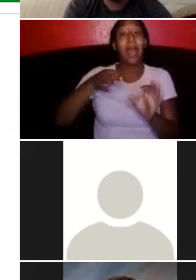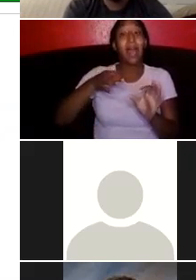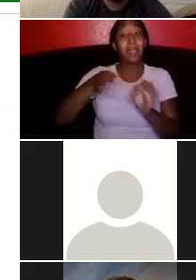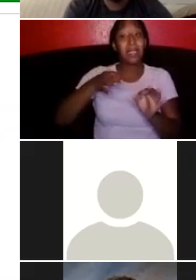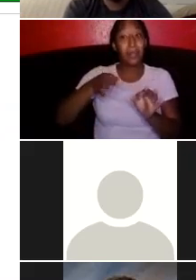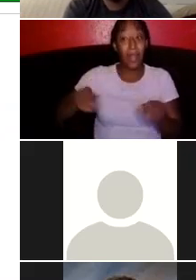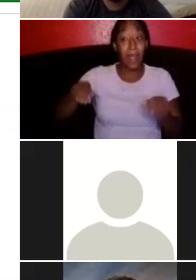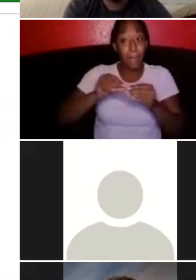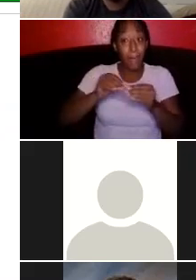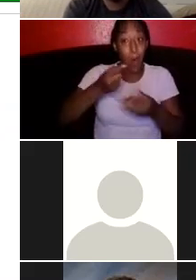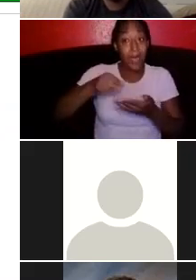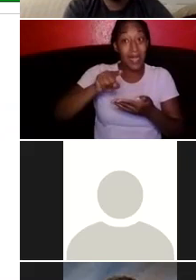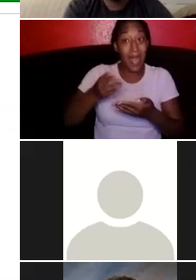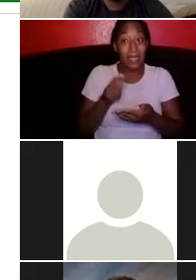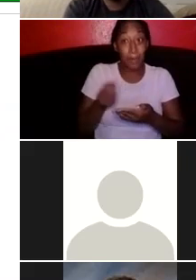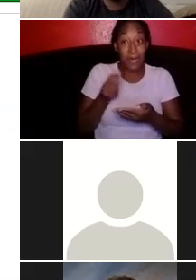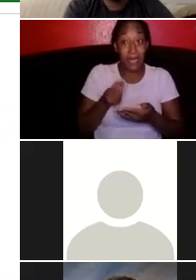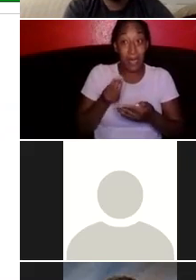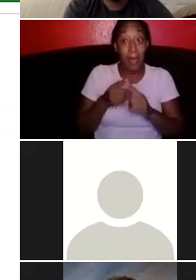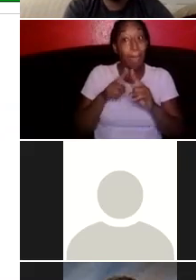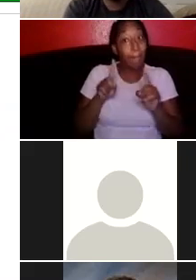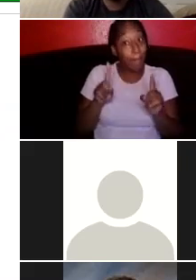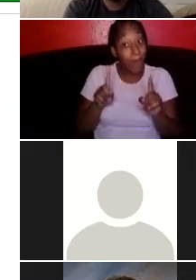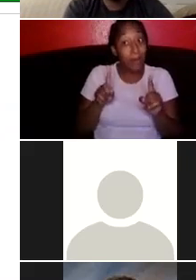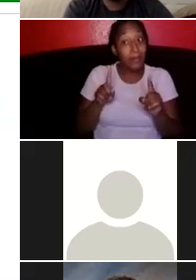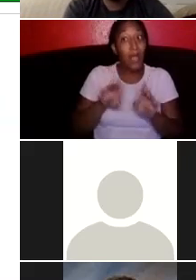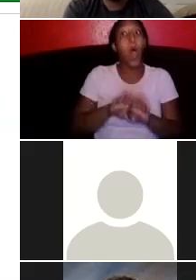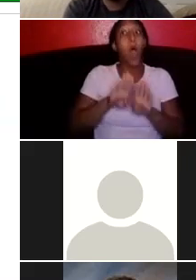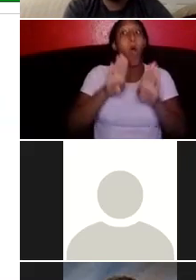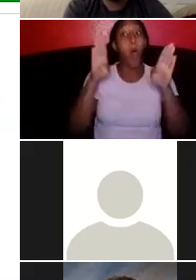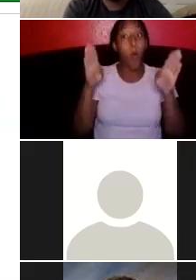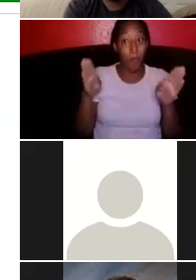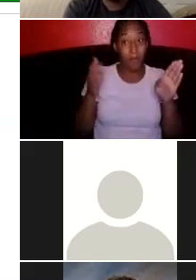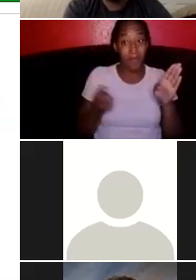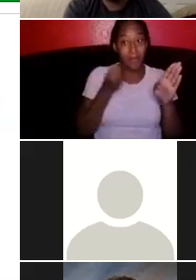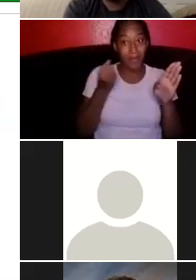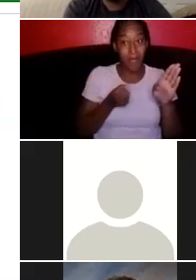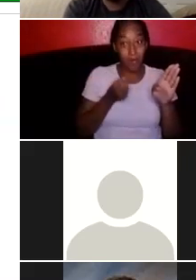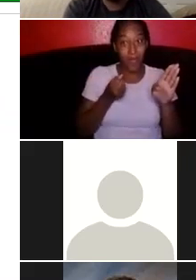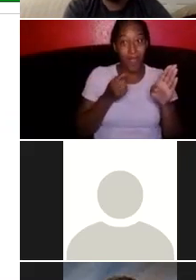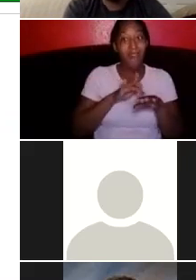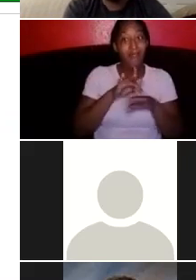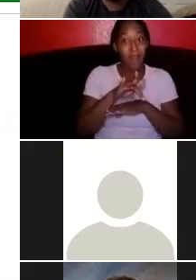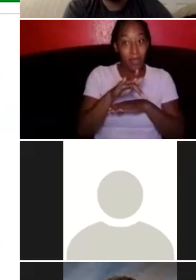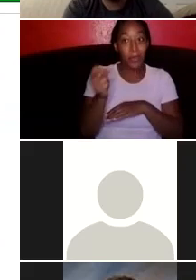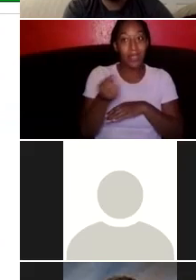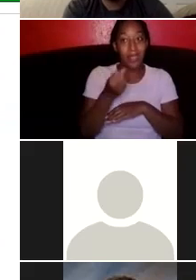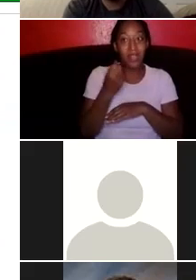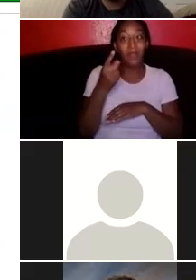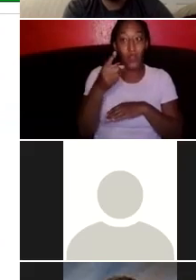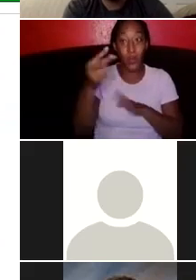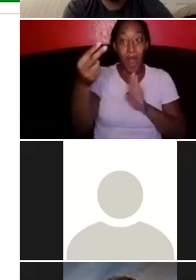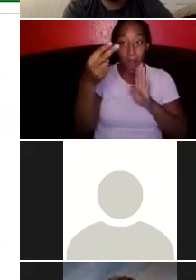it's going to open Saturday. If you want to take a look at the material and you feel comfortable in getting